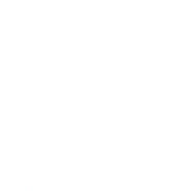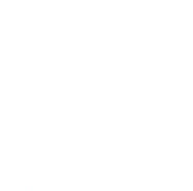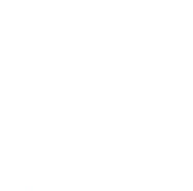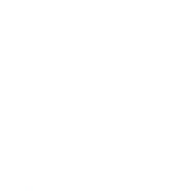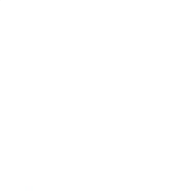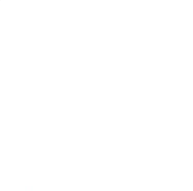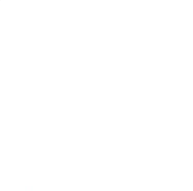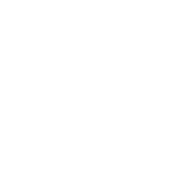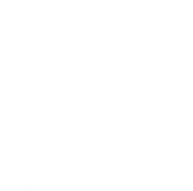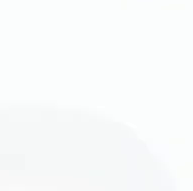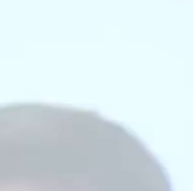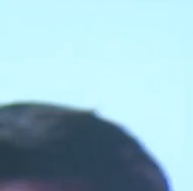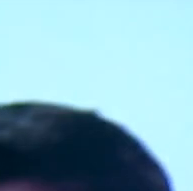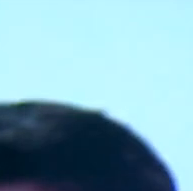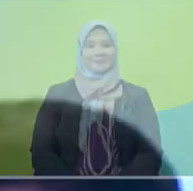TV KPM.